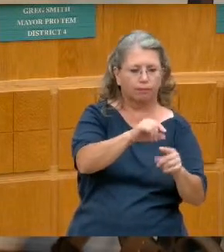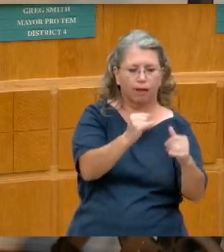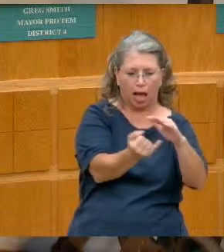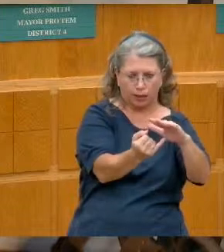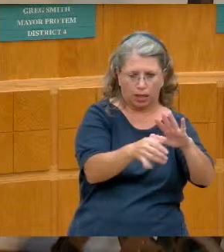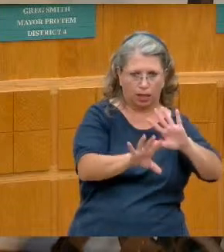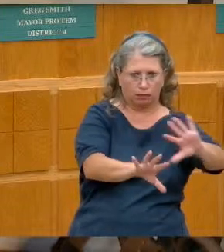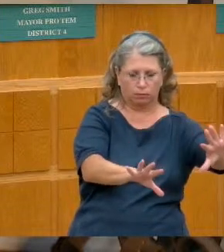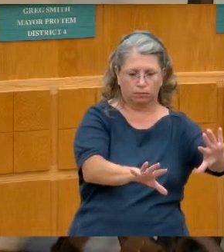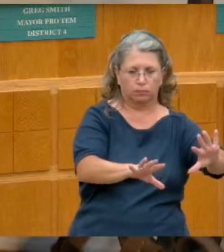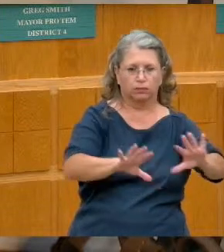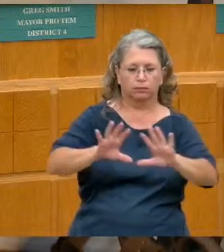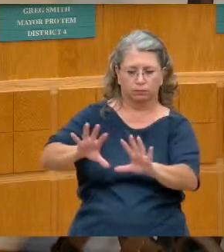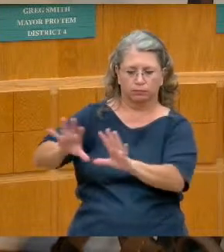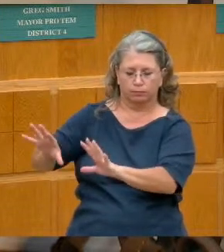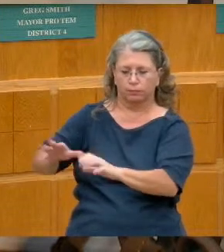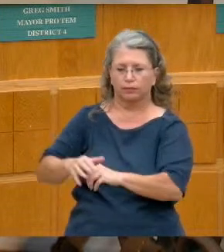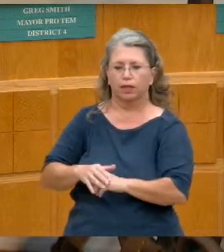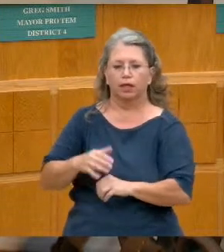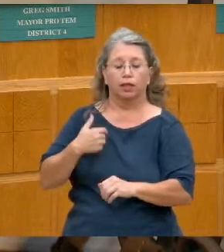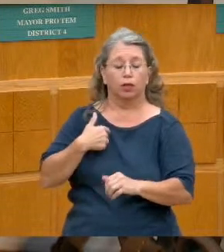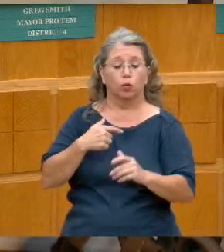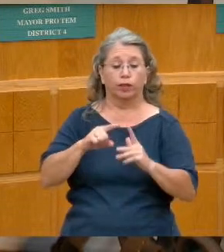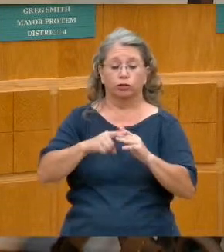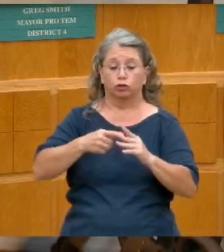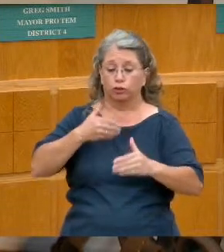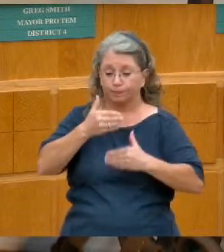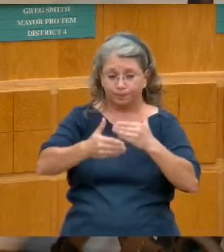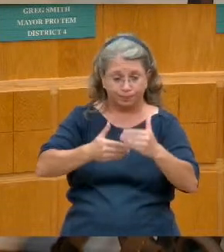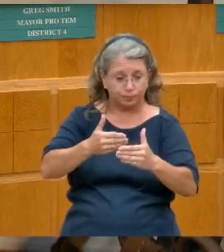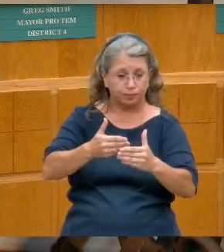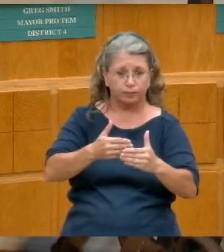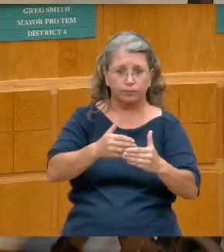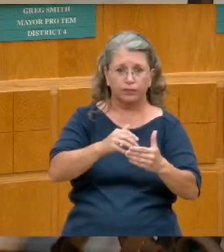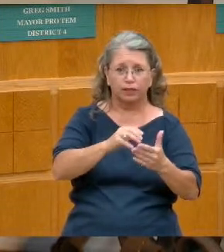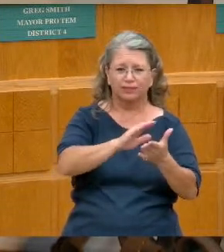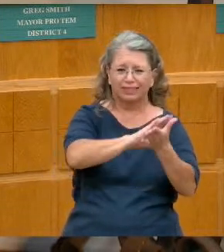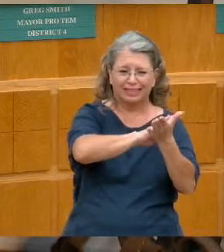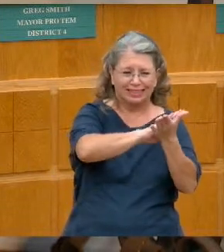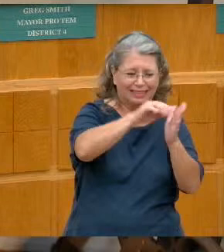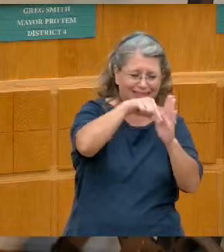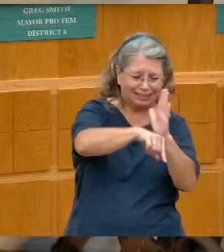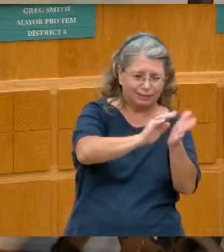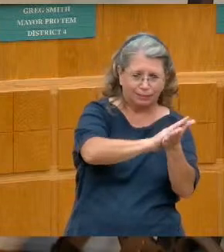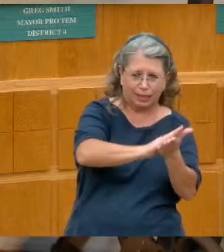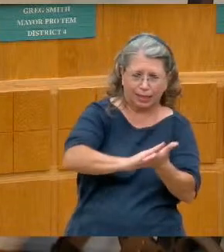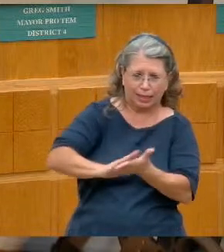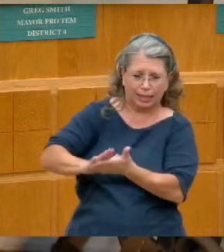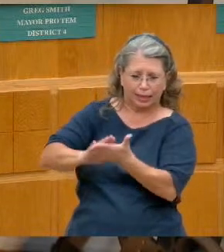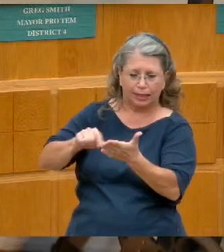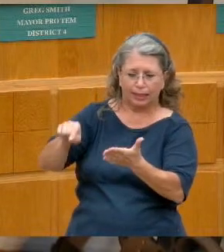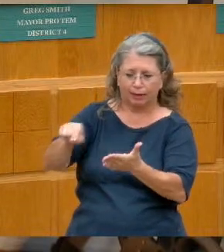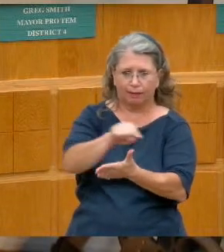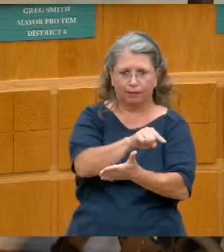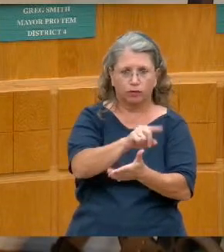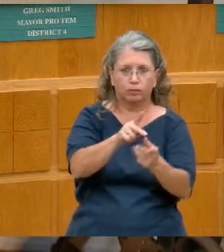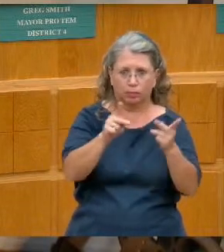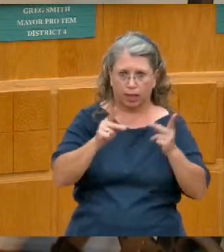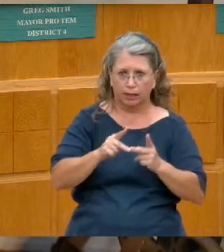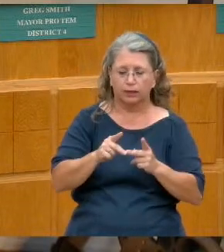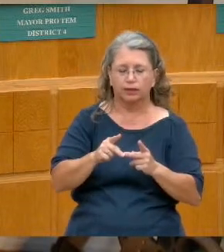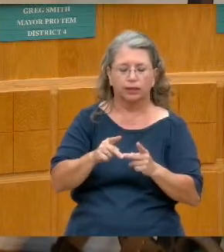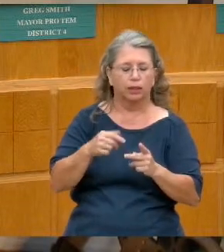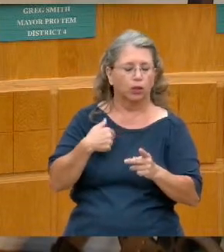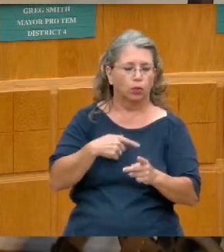the process of disinfecting those other locations, and we are absolutely committed to being as